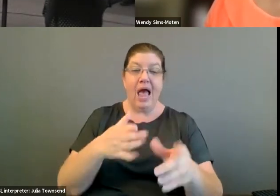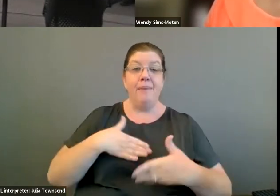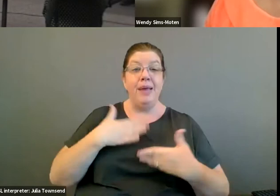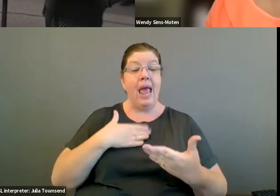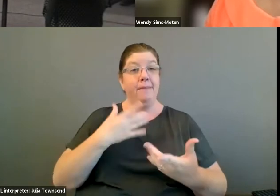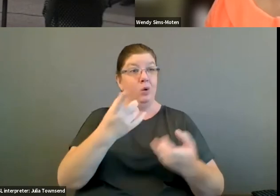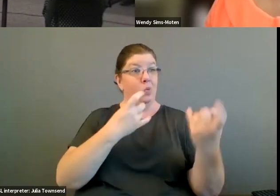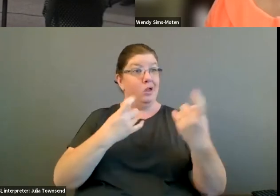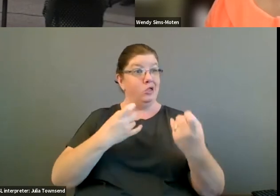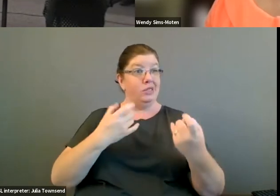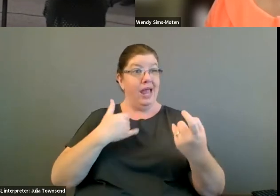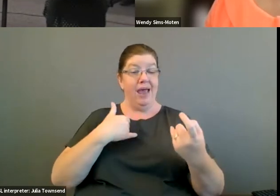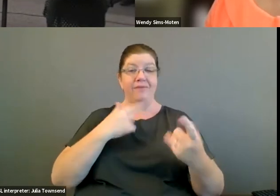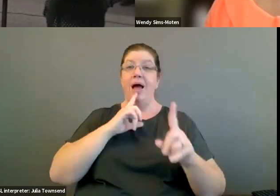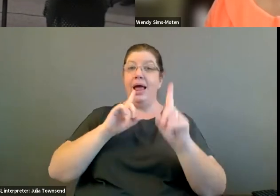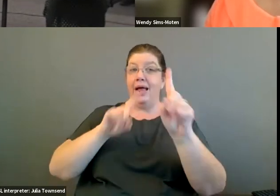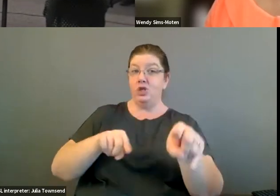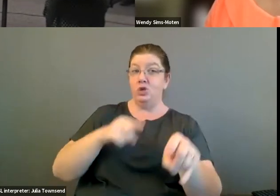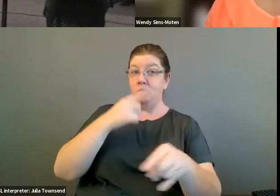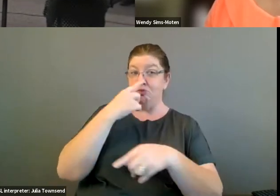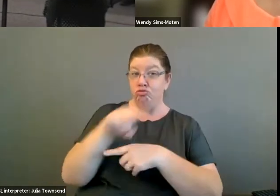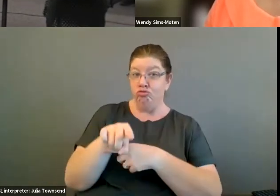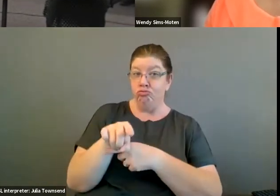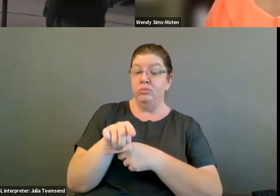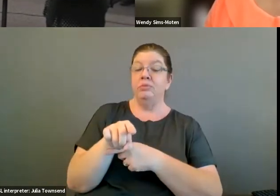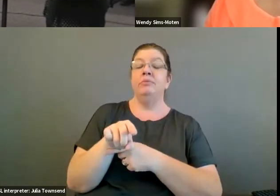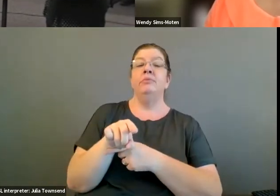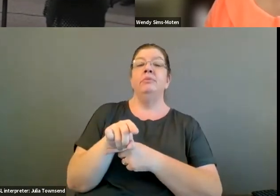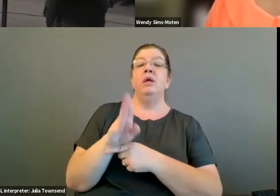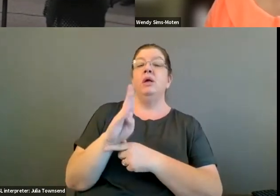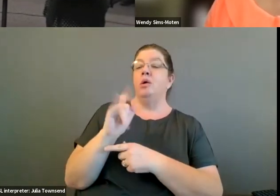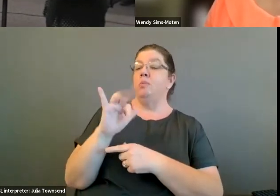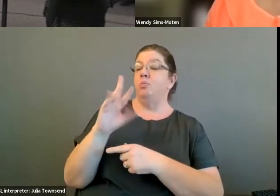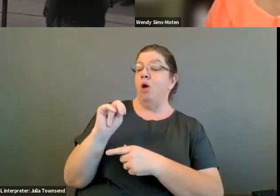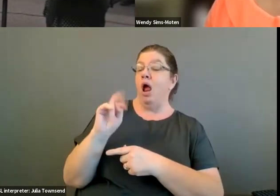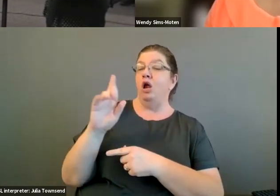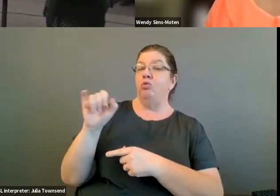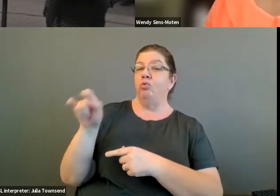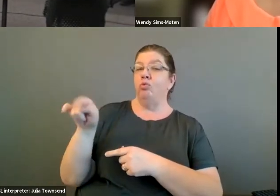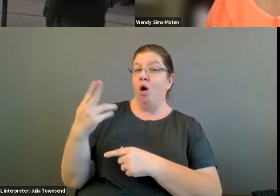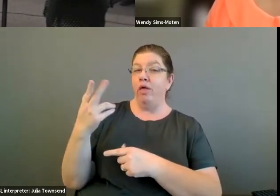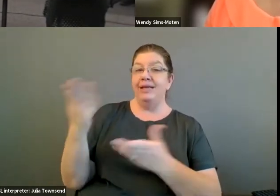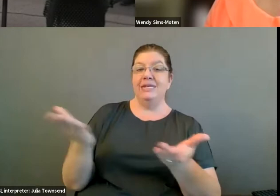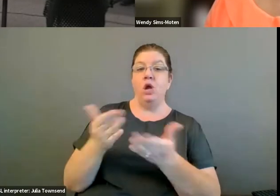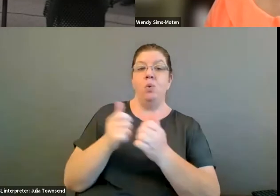that you may have. Brian Rouse is here with me as well.